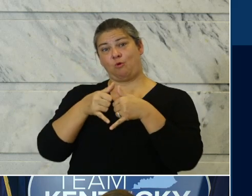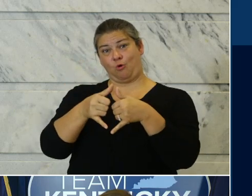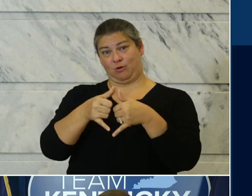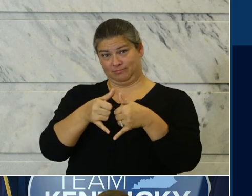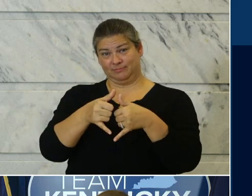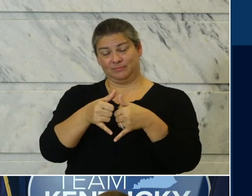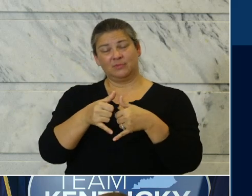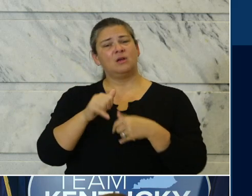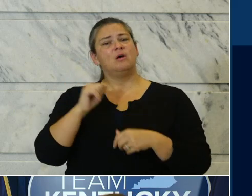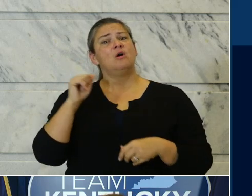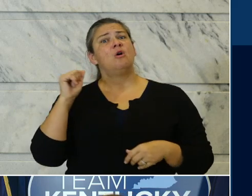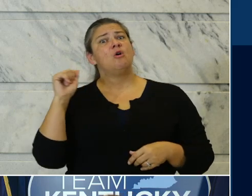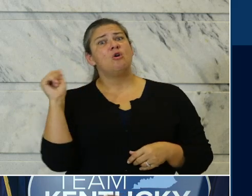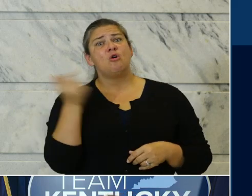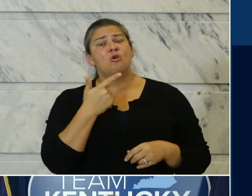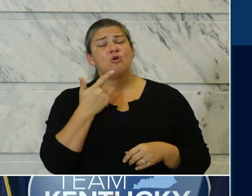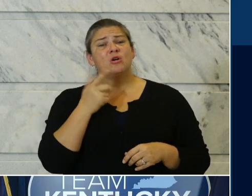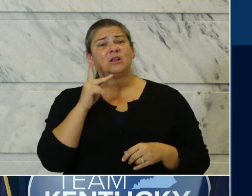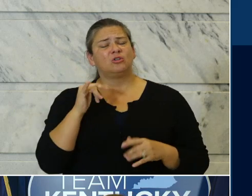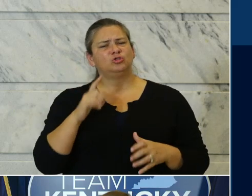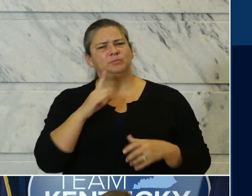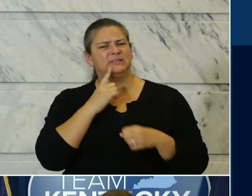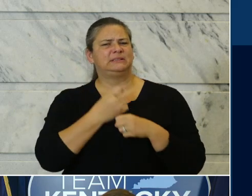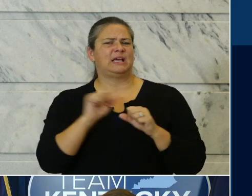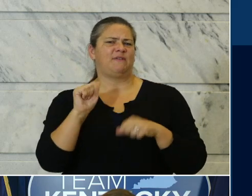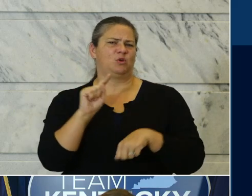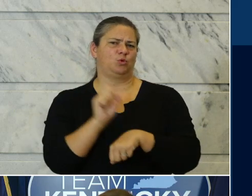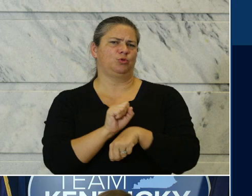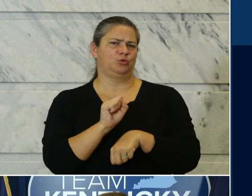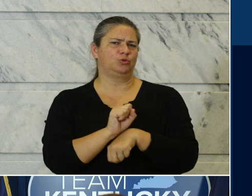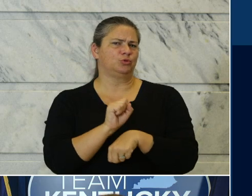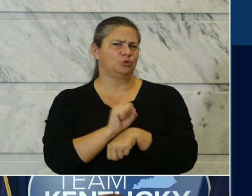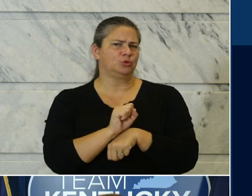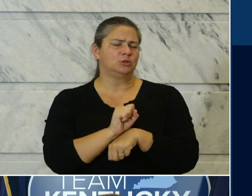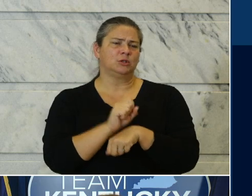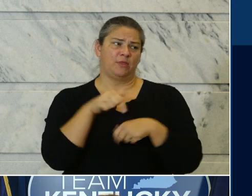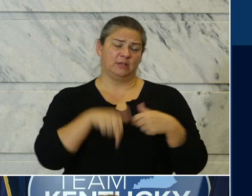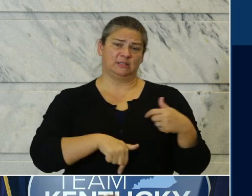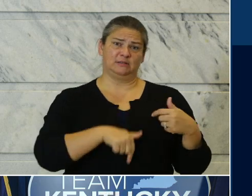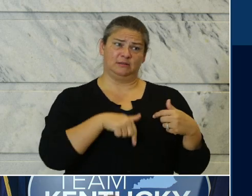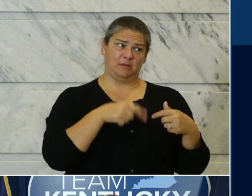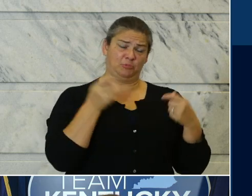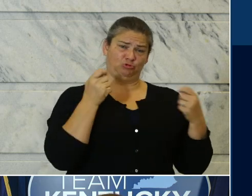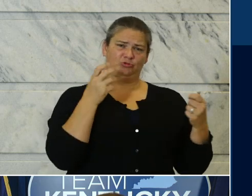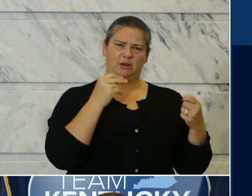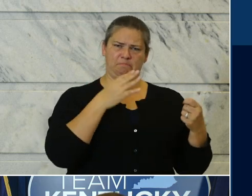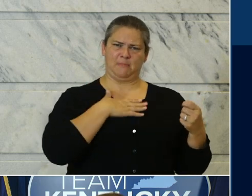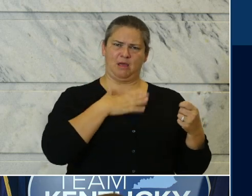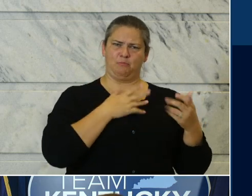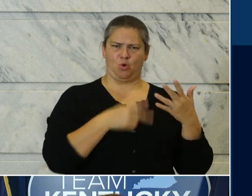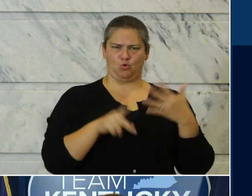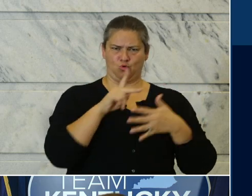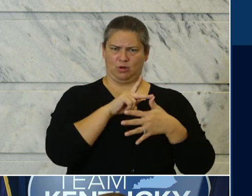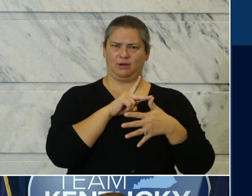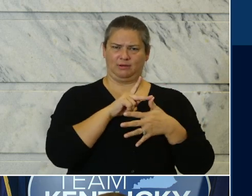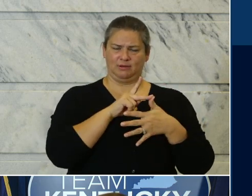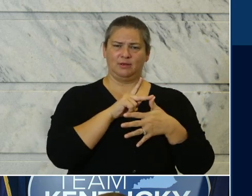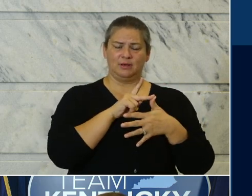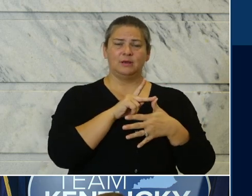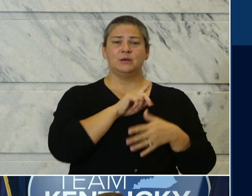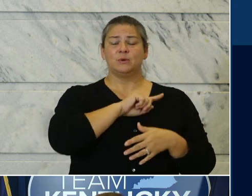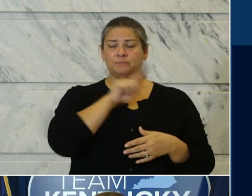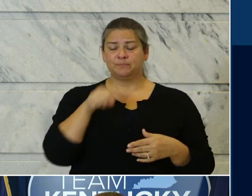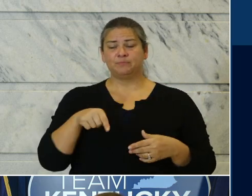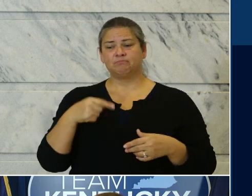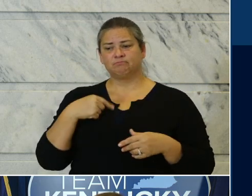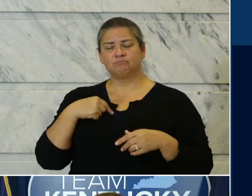safe in their place of employment. This is a priority for me and for this administration. Early in my term, I restored the Occupational Safety and